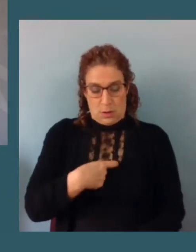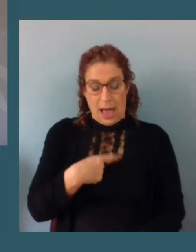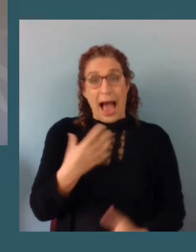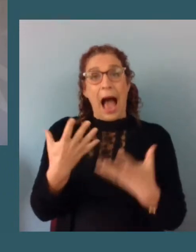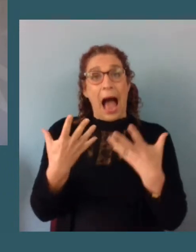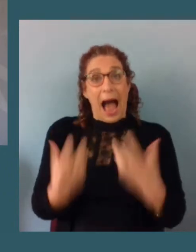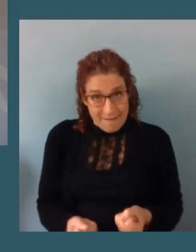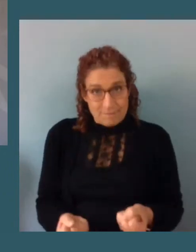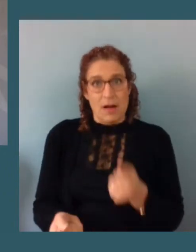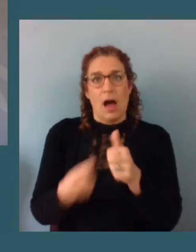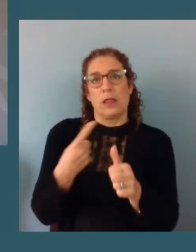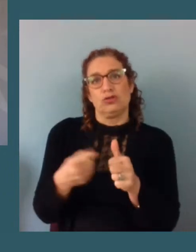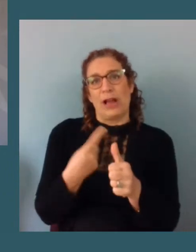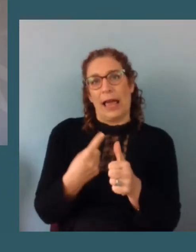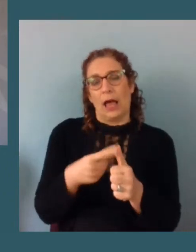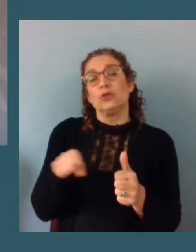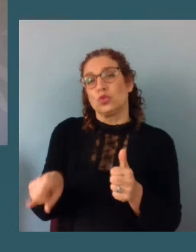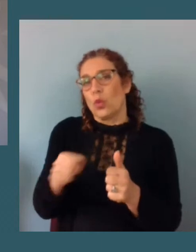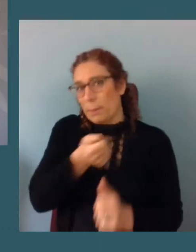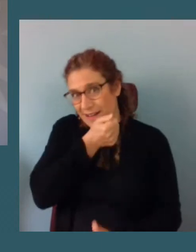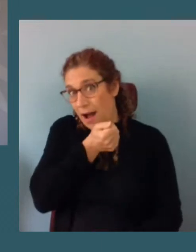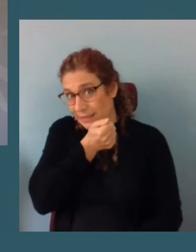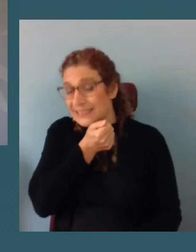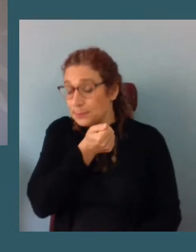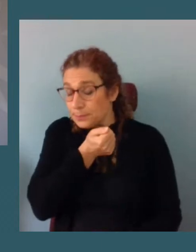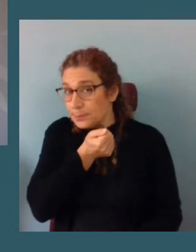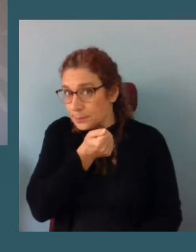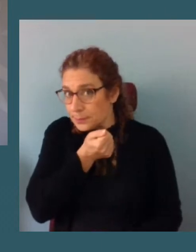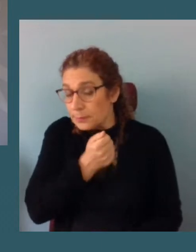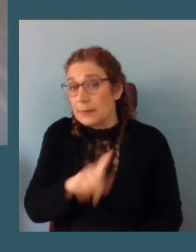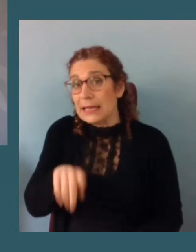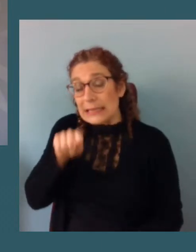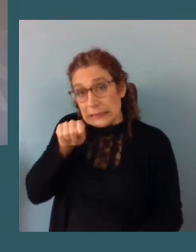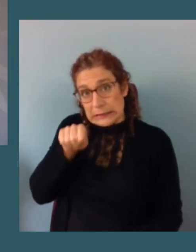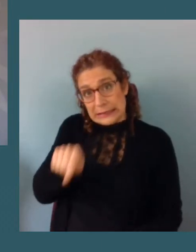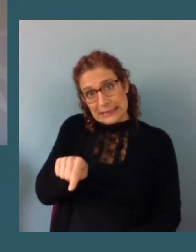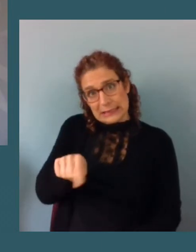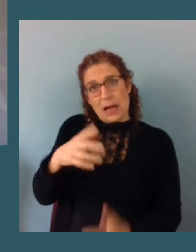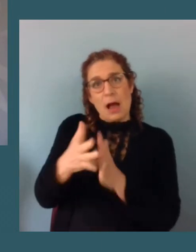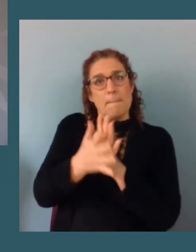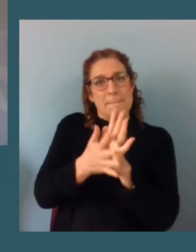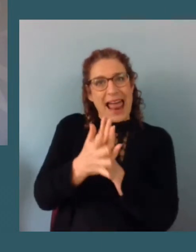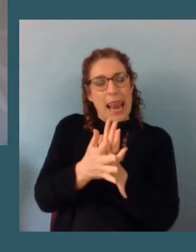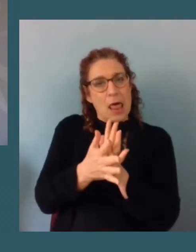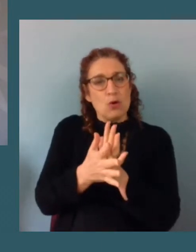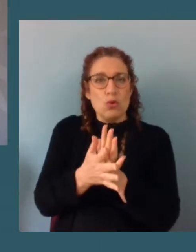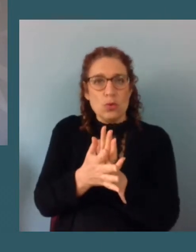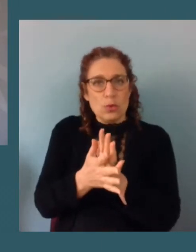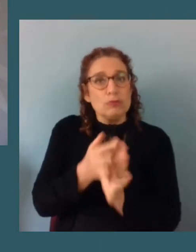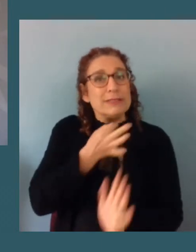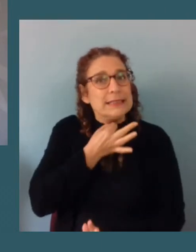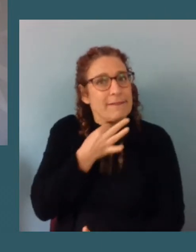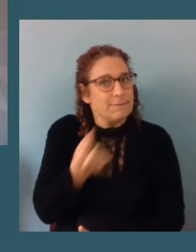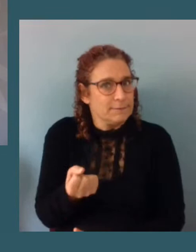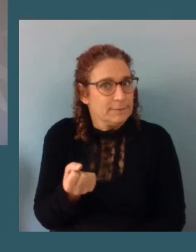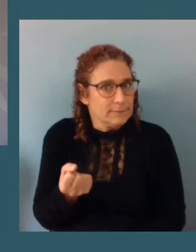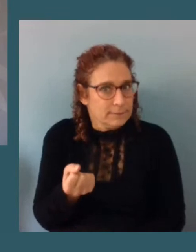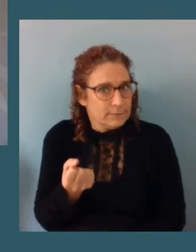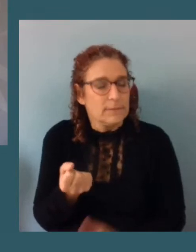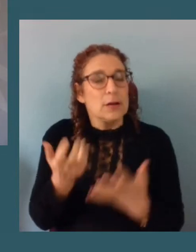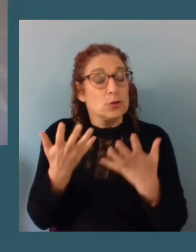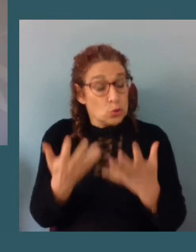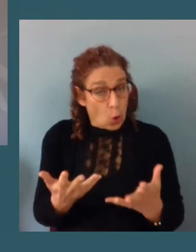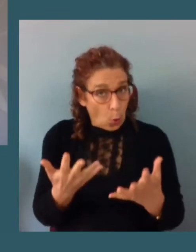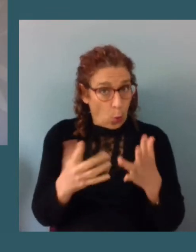peanuts. And this is involved with a certain degree of risk. So the oral